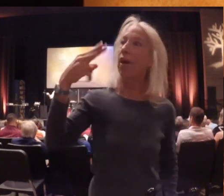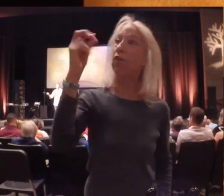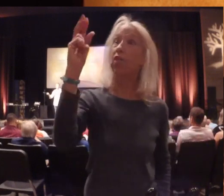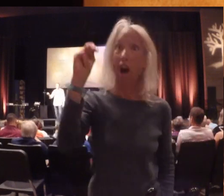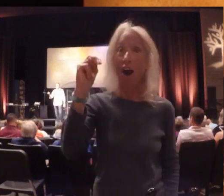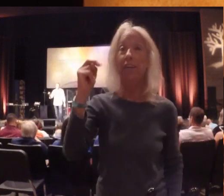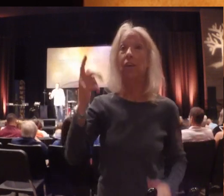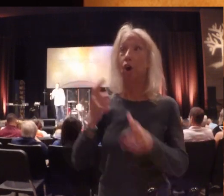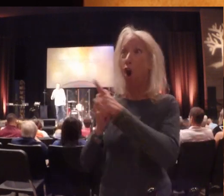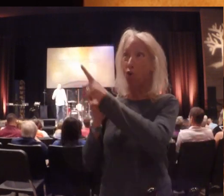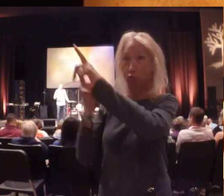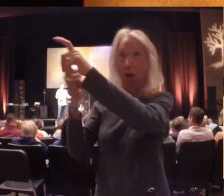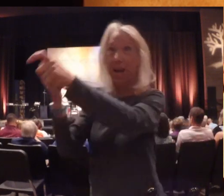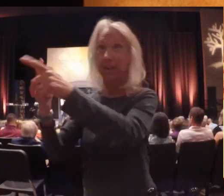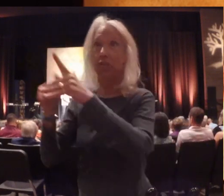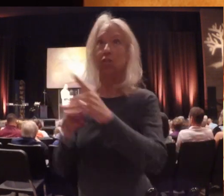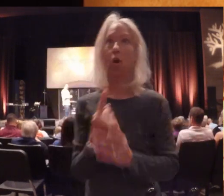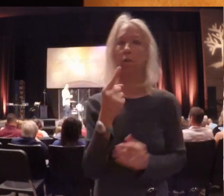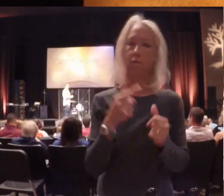marathon, you got to conquer that first mile.